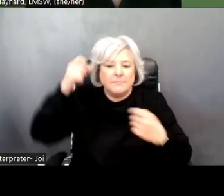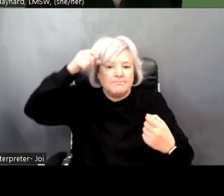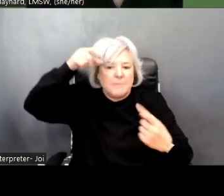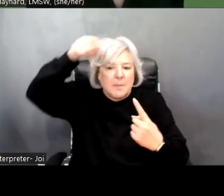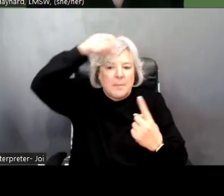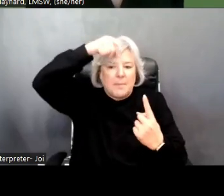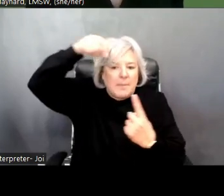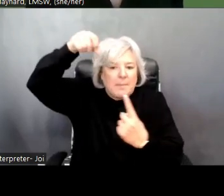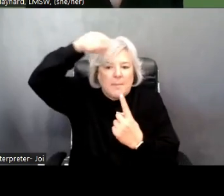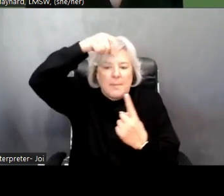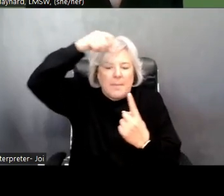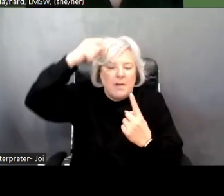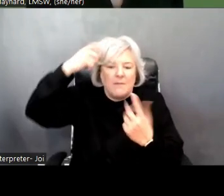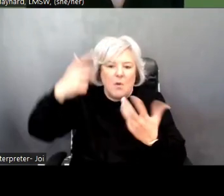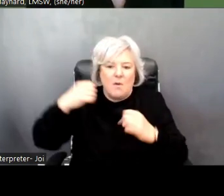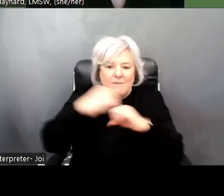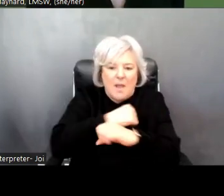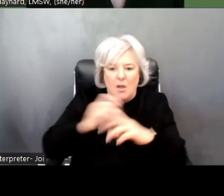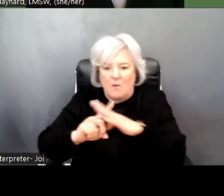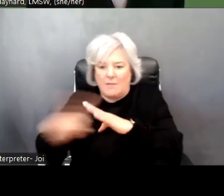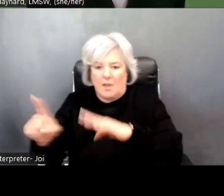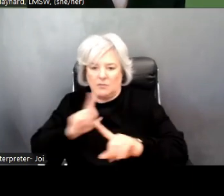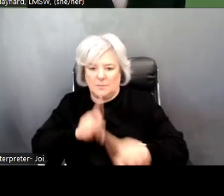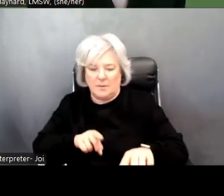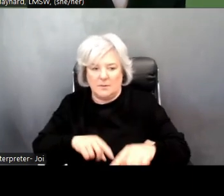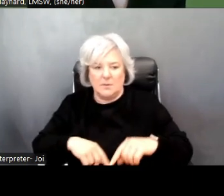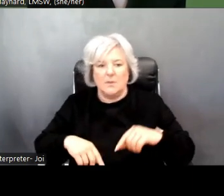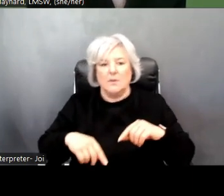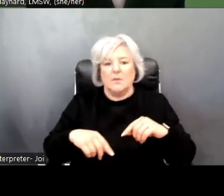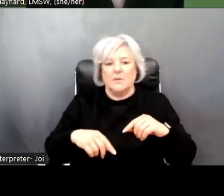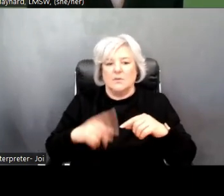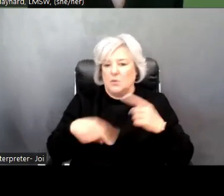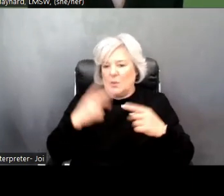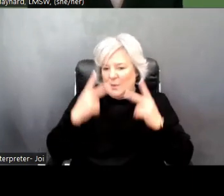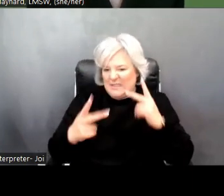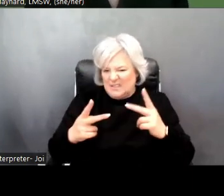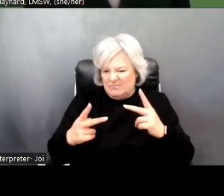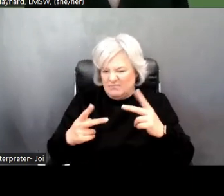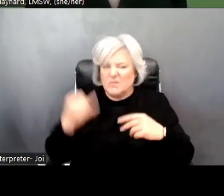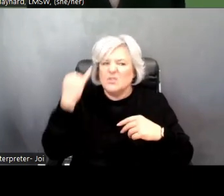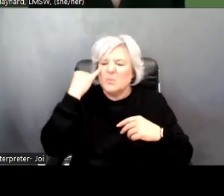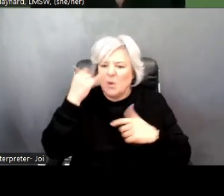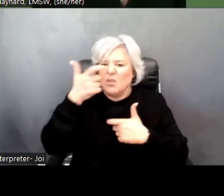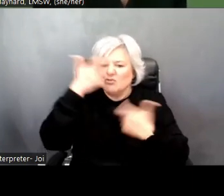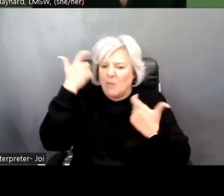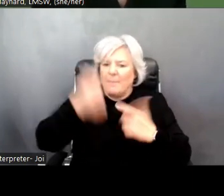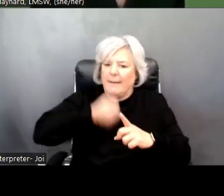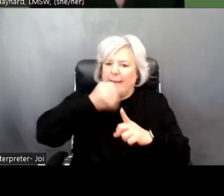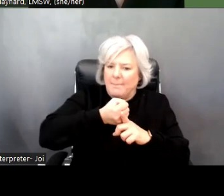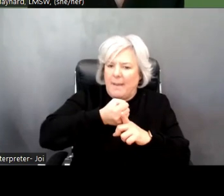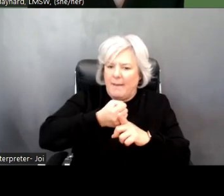fight, flight, or freeze response. And then what do we see? What happens when those responses are